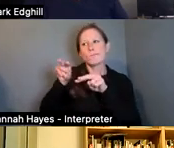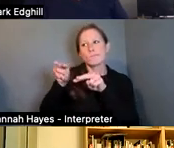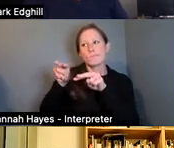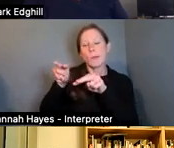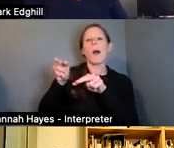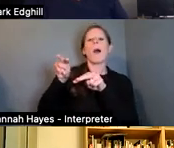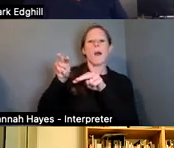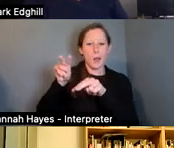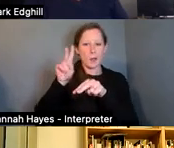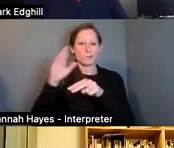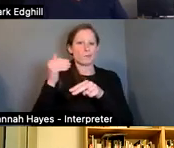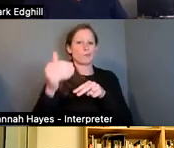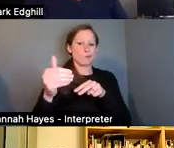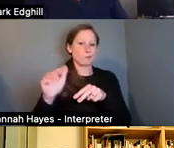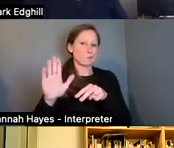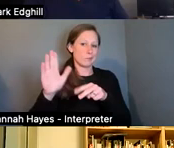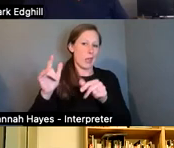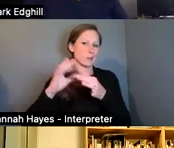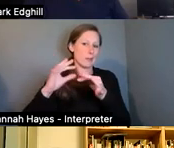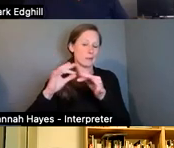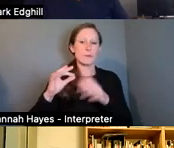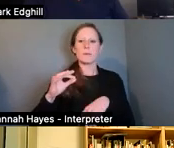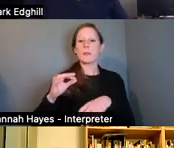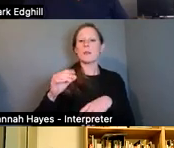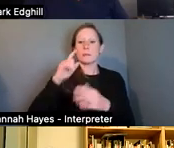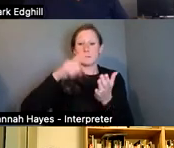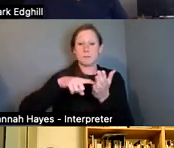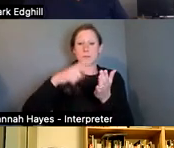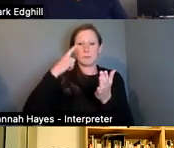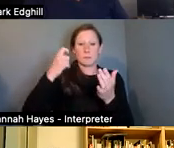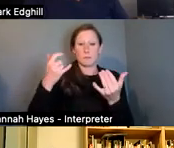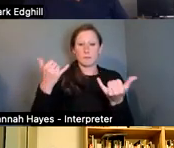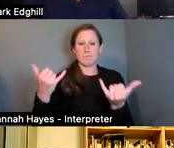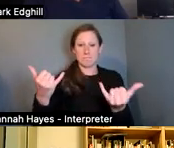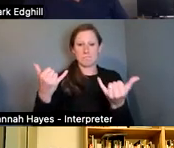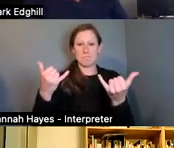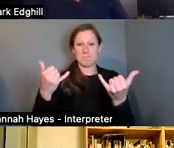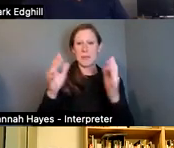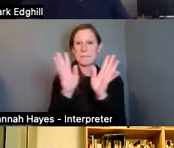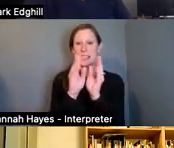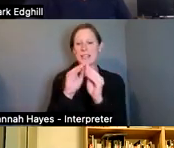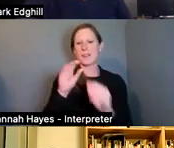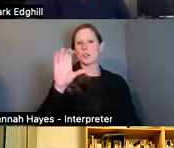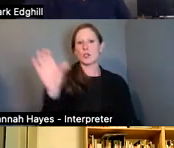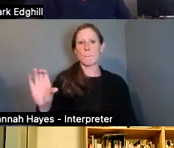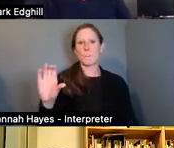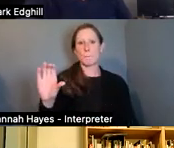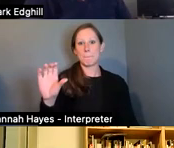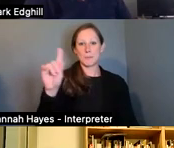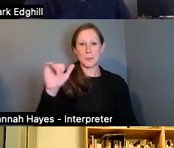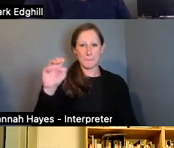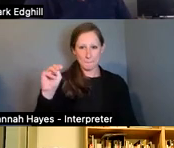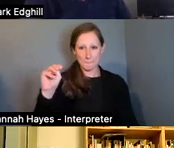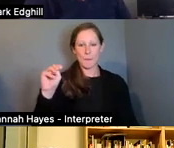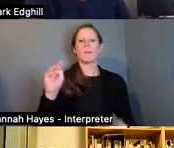also, because you'll notice that we are doing this meeting, this Zoom as a meeting format, you can